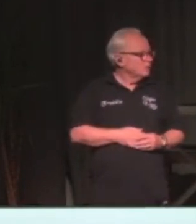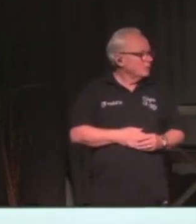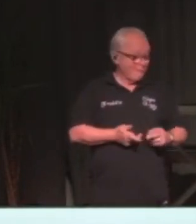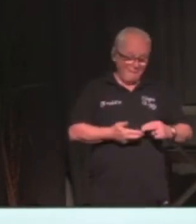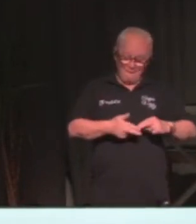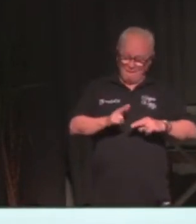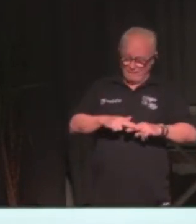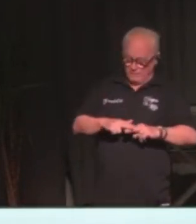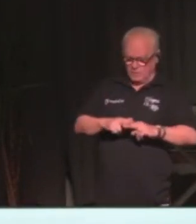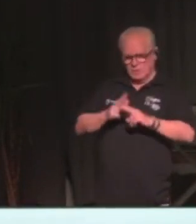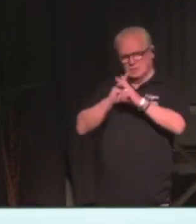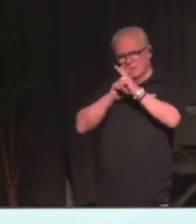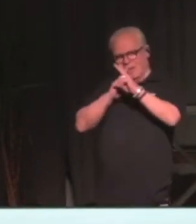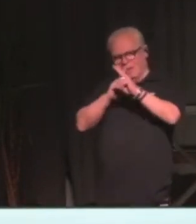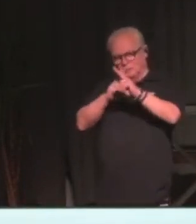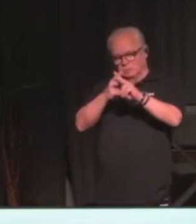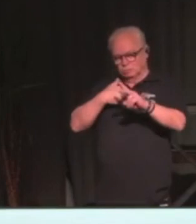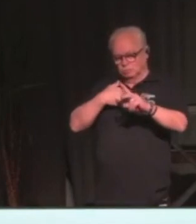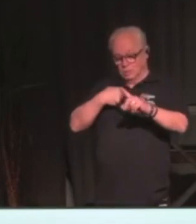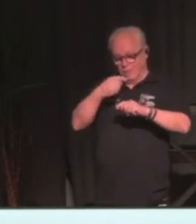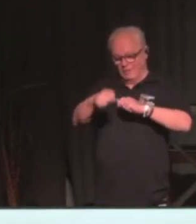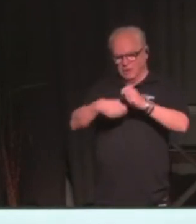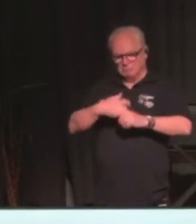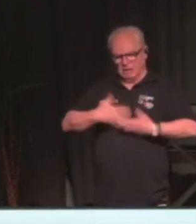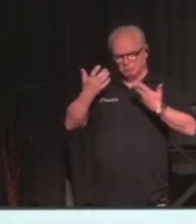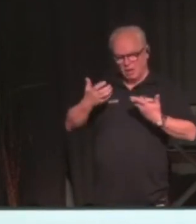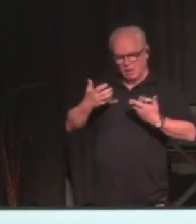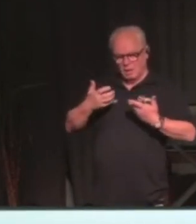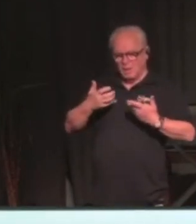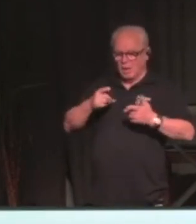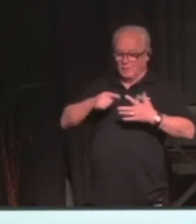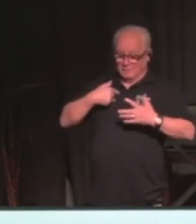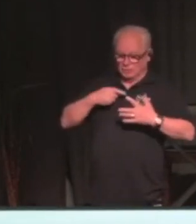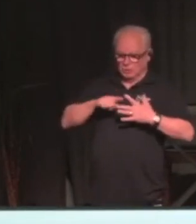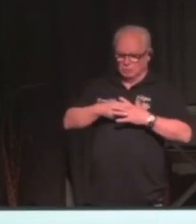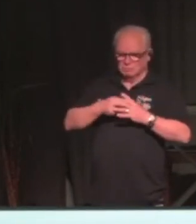if that anger takes us to a place of accusation,